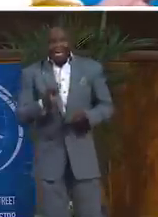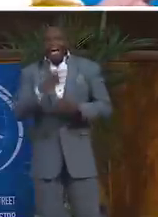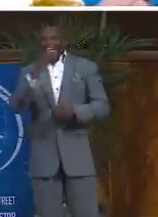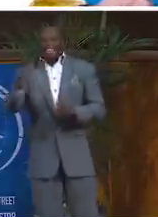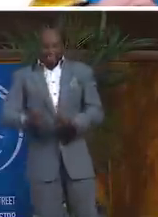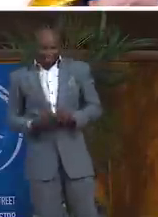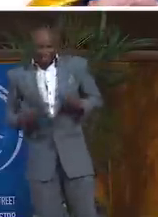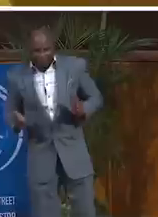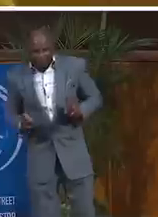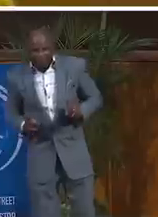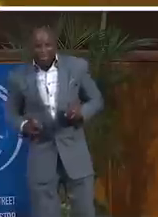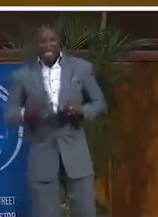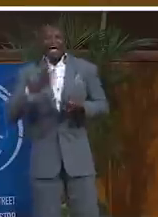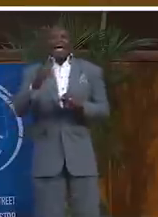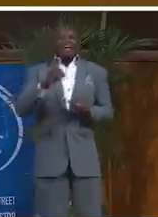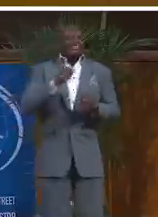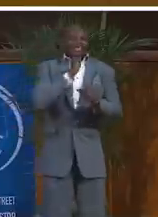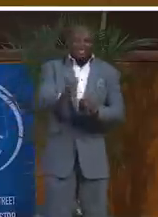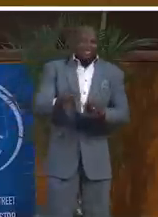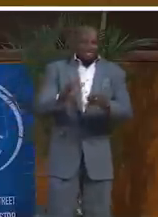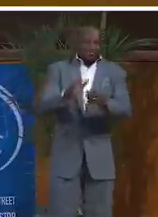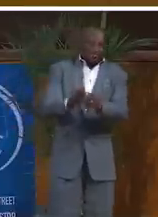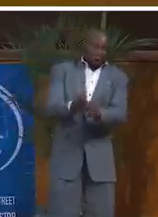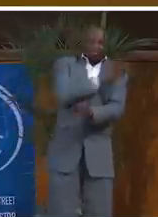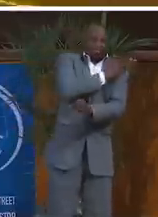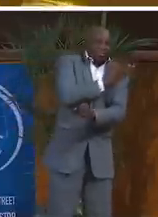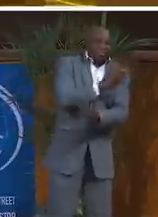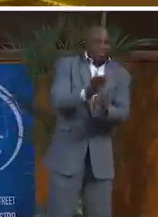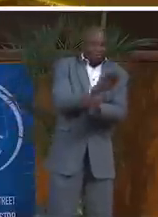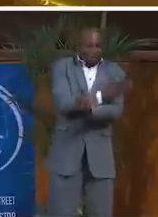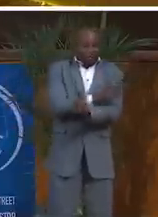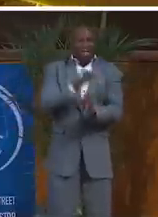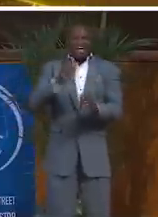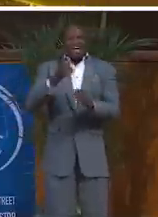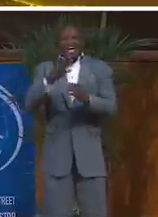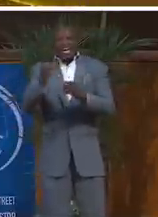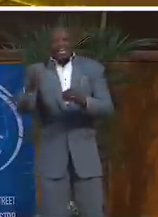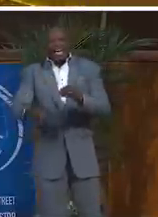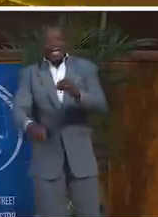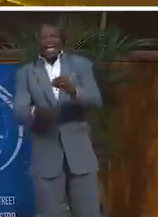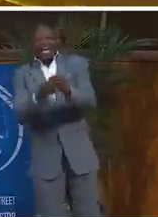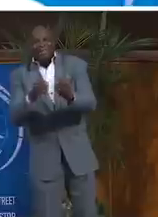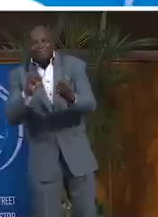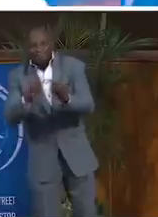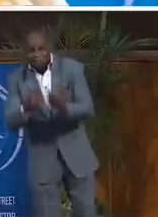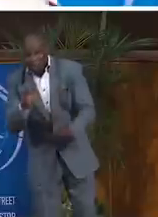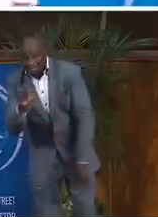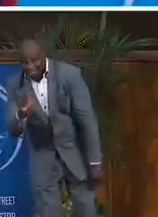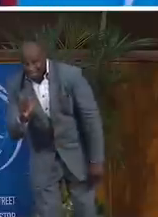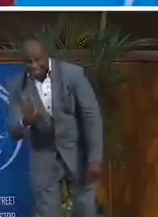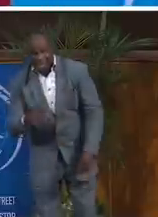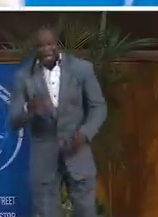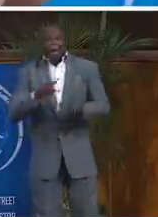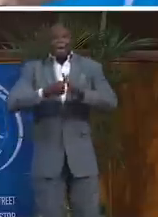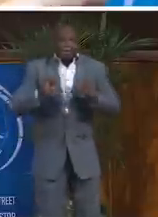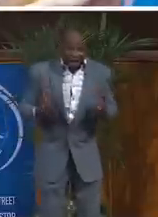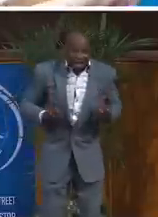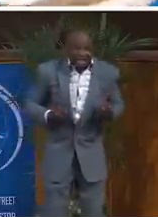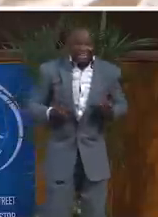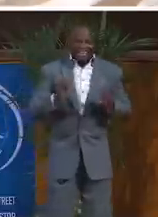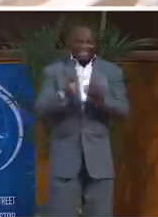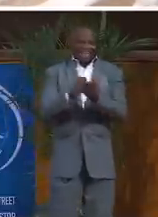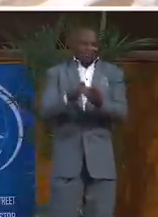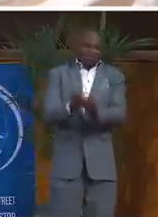different. And doesn't erase. And simply adds to it. But